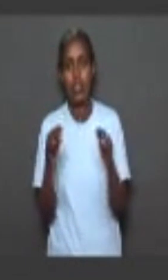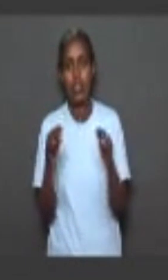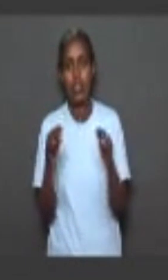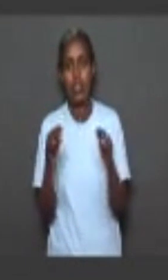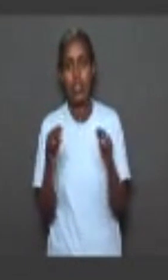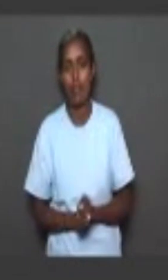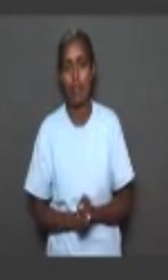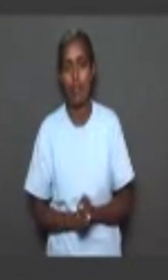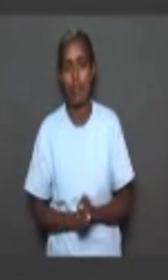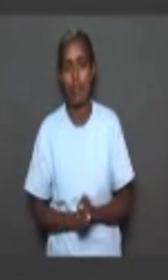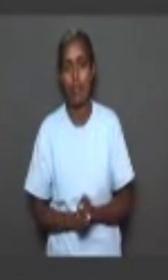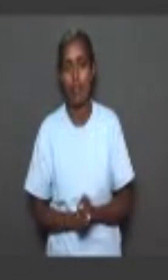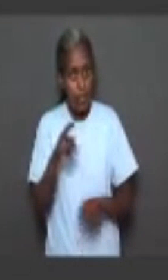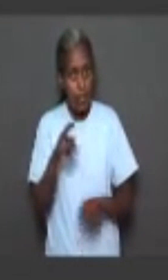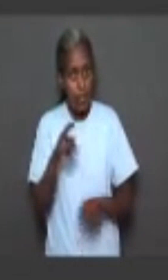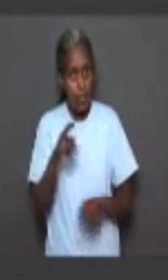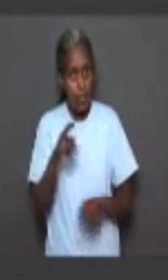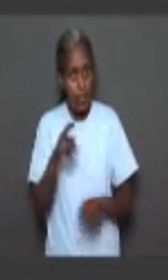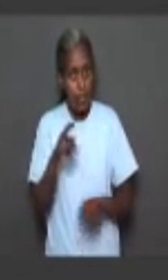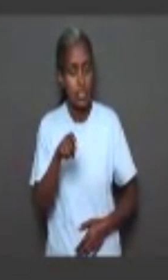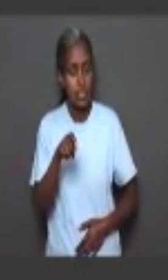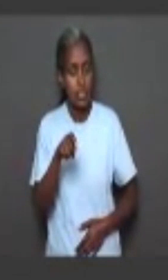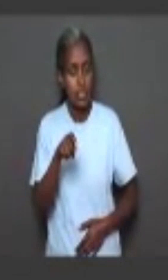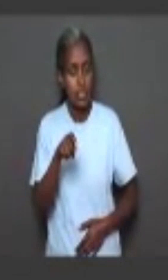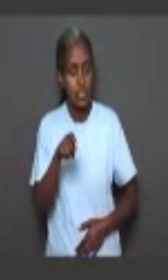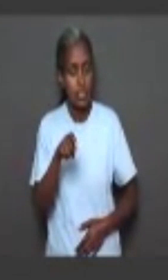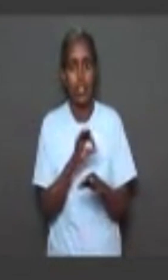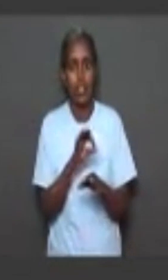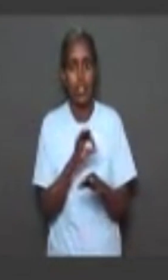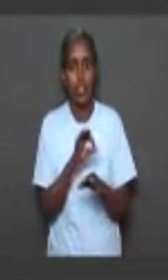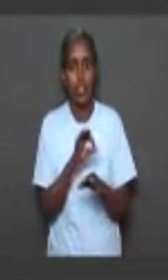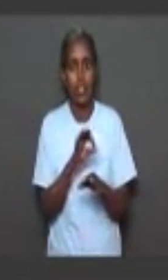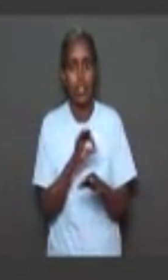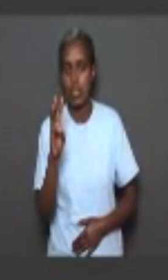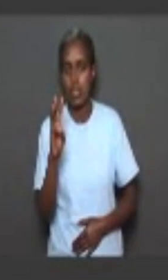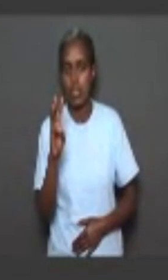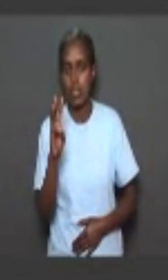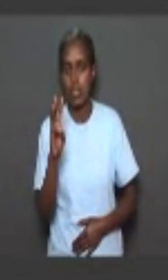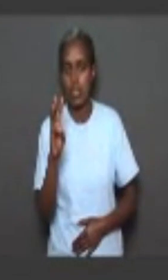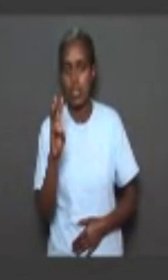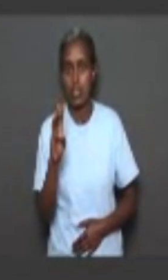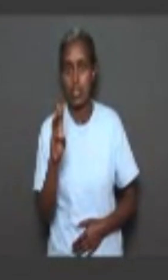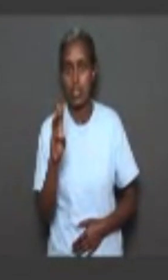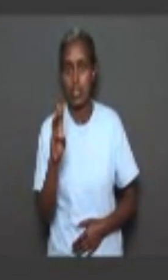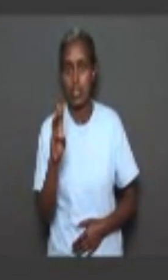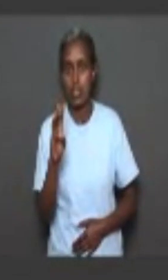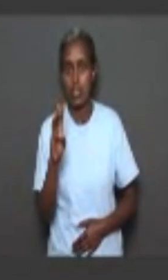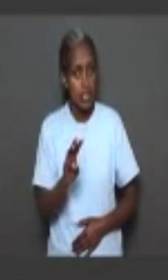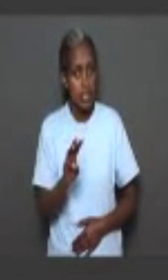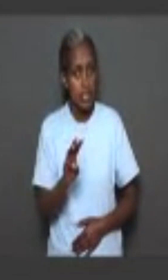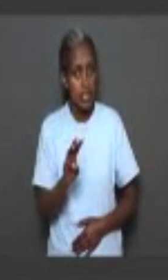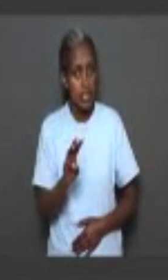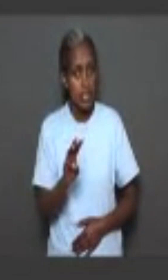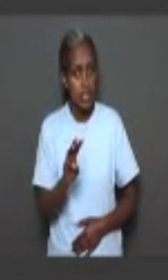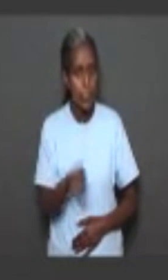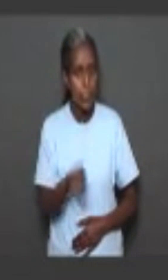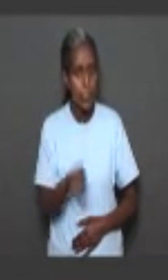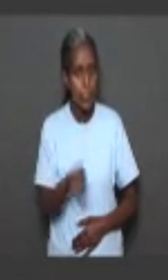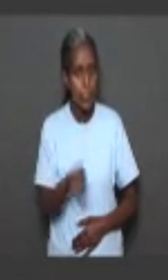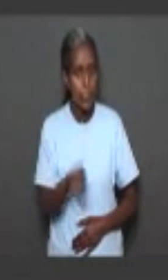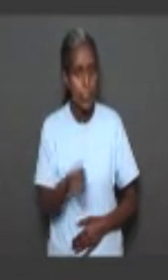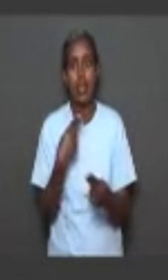If X is a factor of 6, then 6 must be a